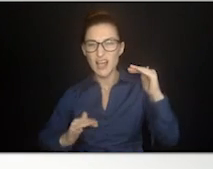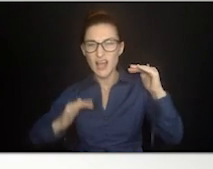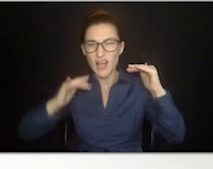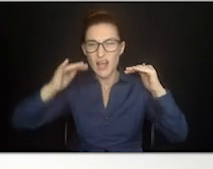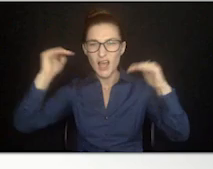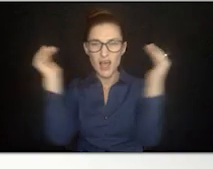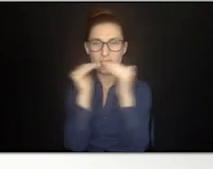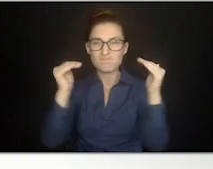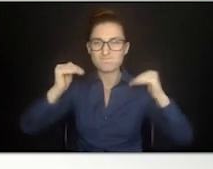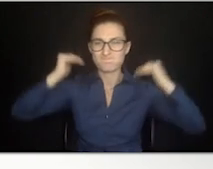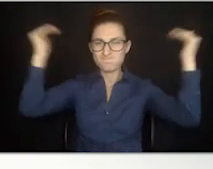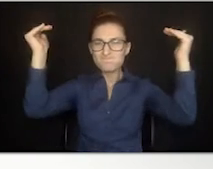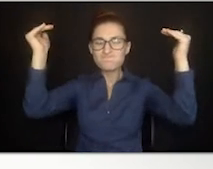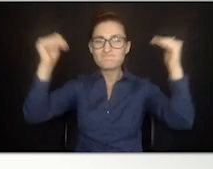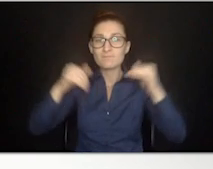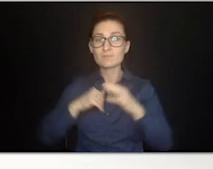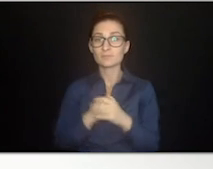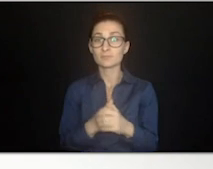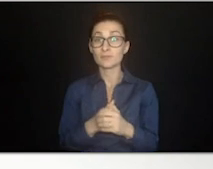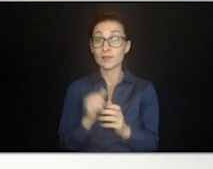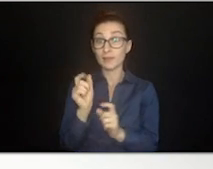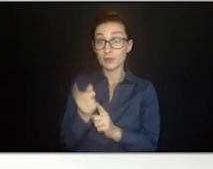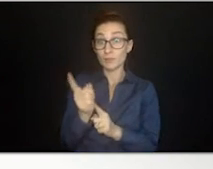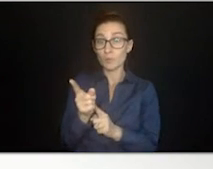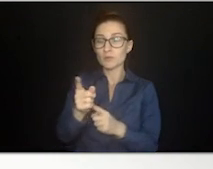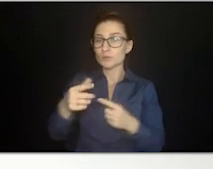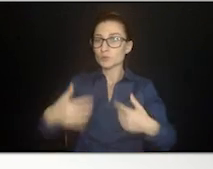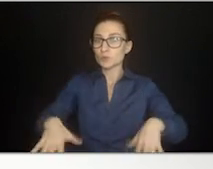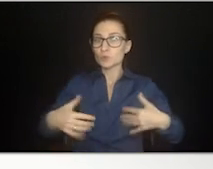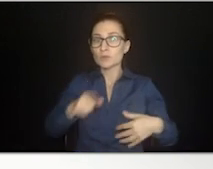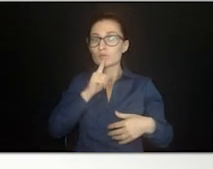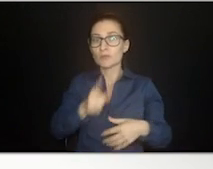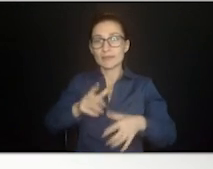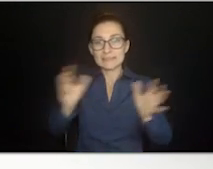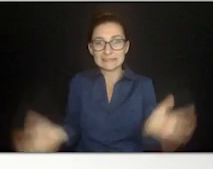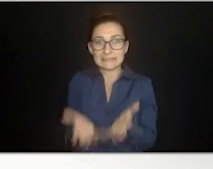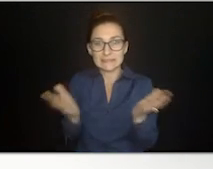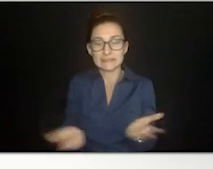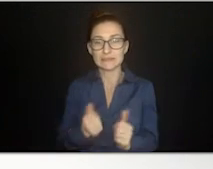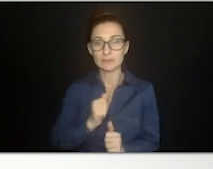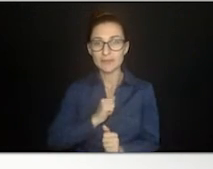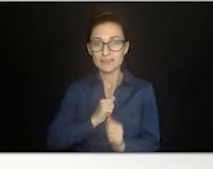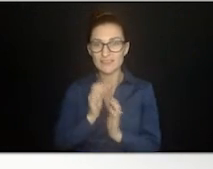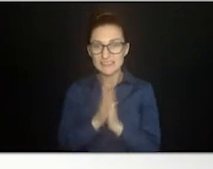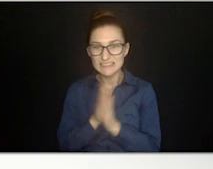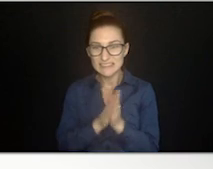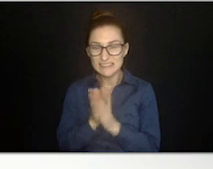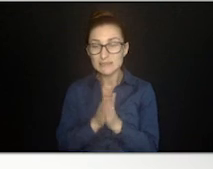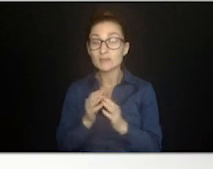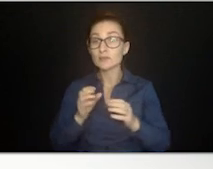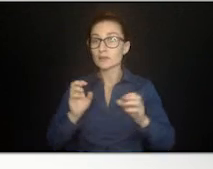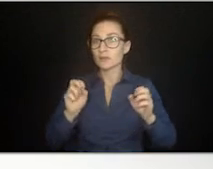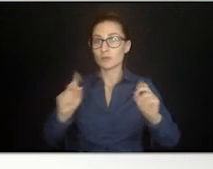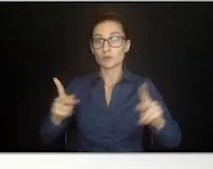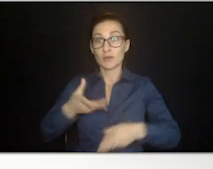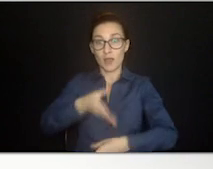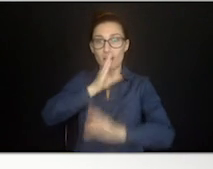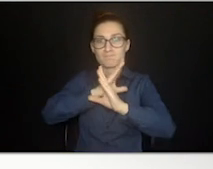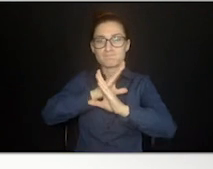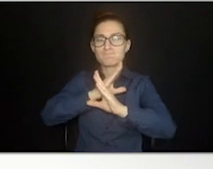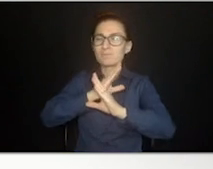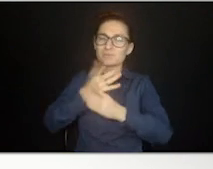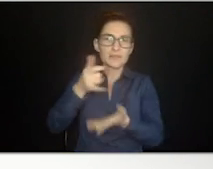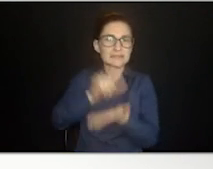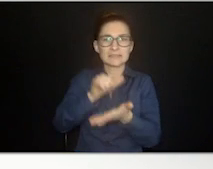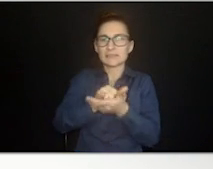These moments, the moments I had to really push myself, were opportunities to break barriers that I thought could never